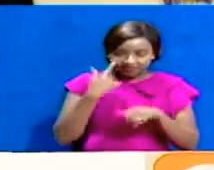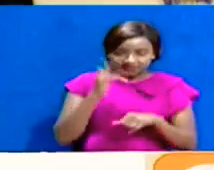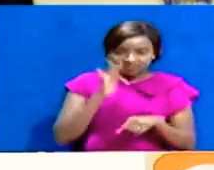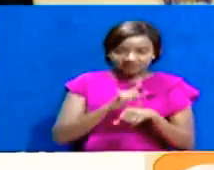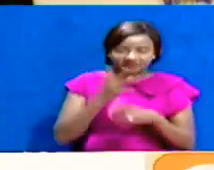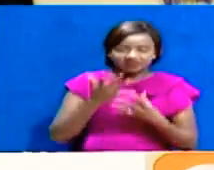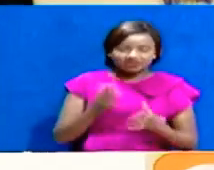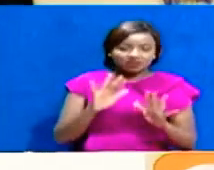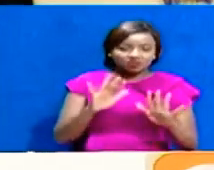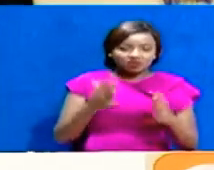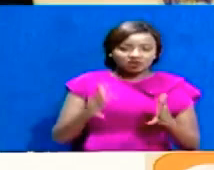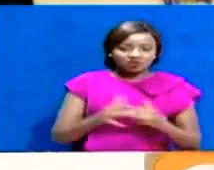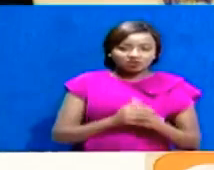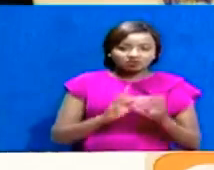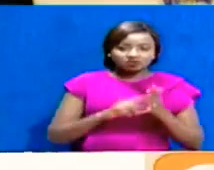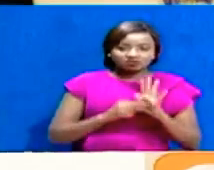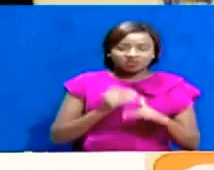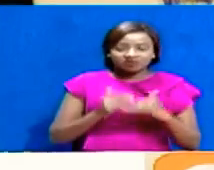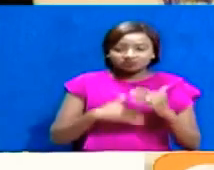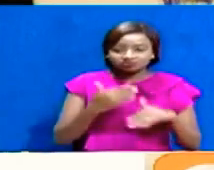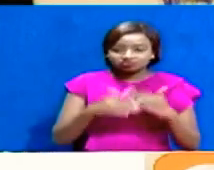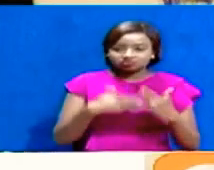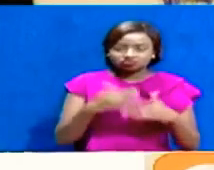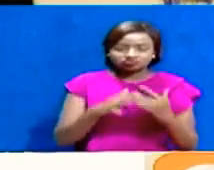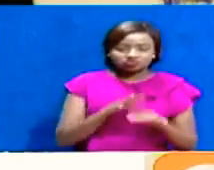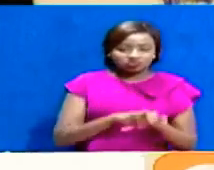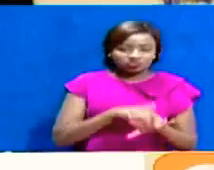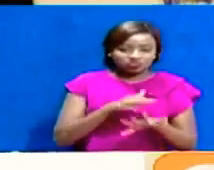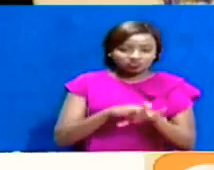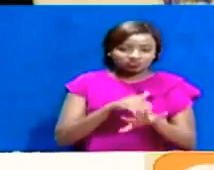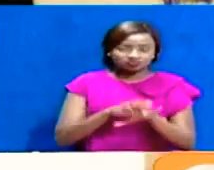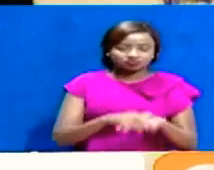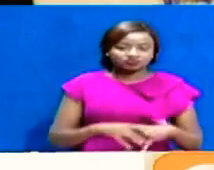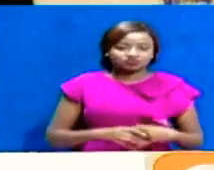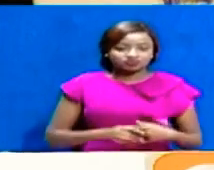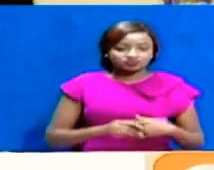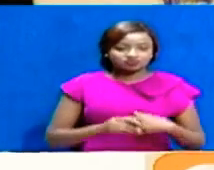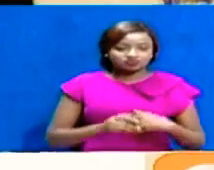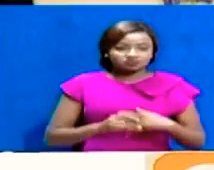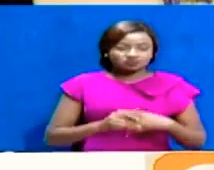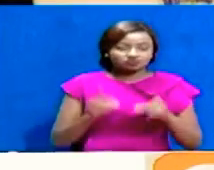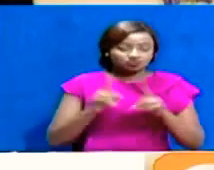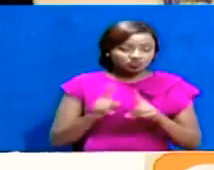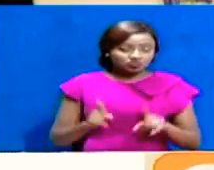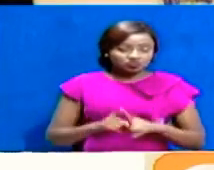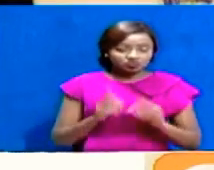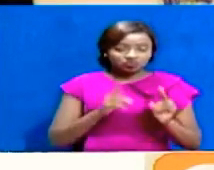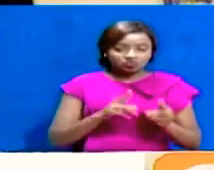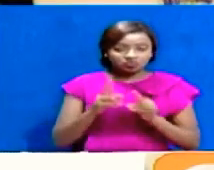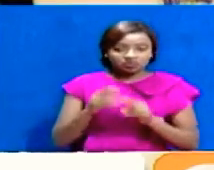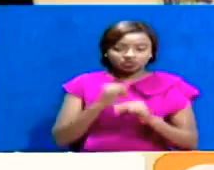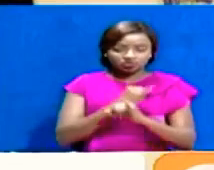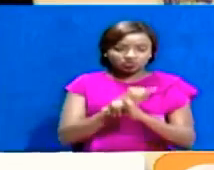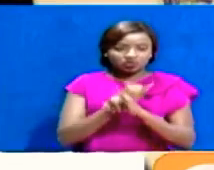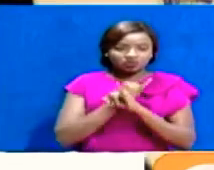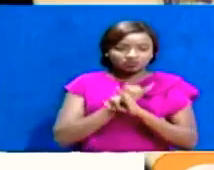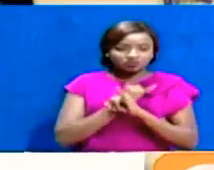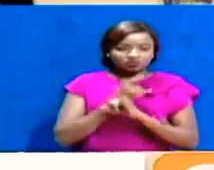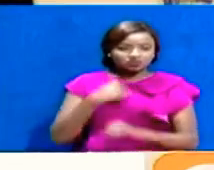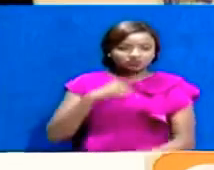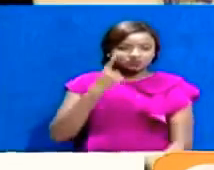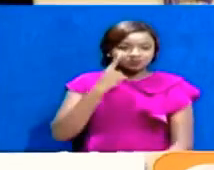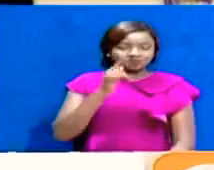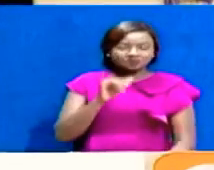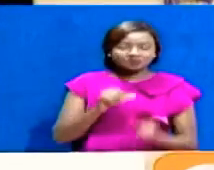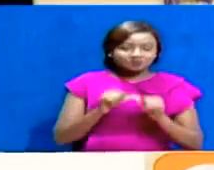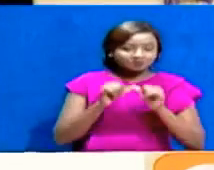it's work in progress. So it's very difficult for us to evaluate that. Natural immunity was seen didn't last as long